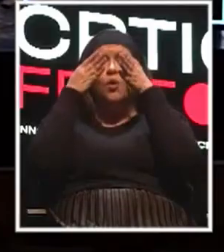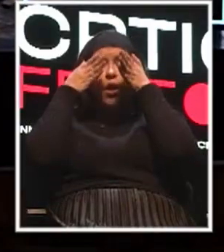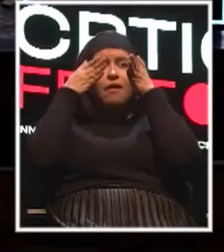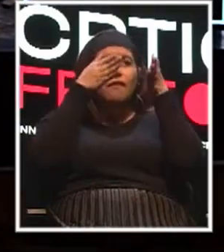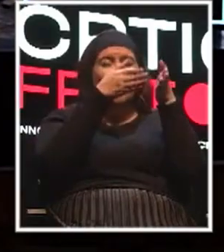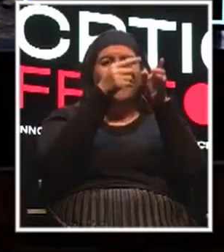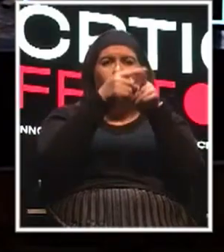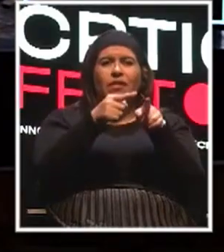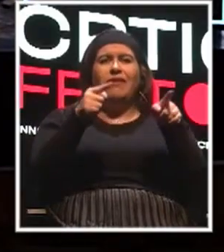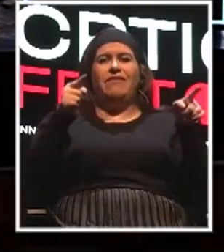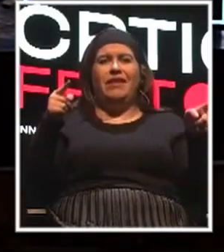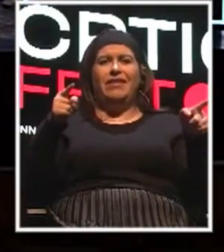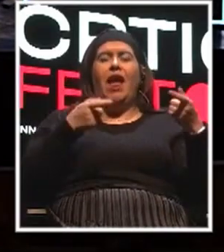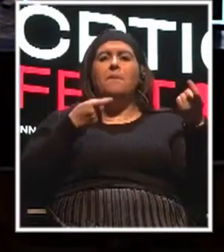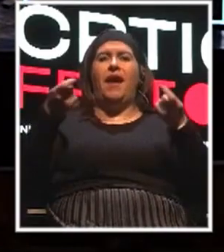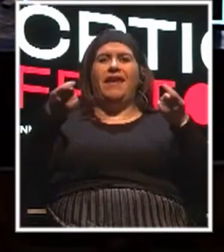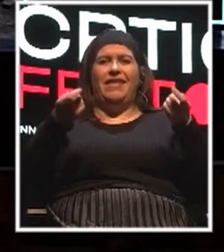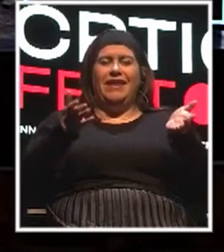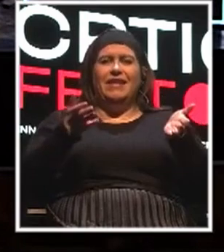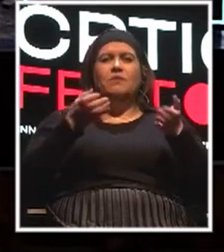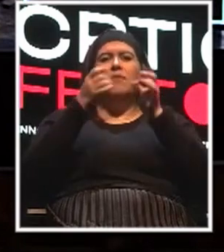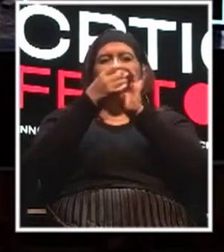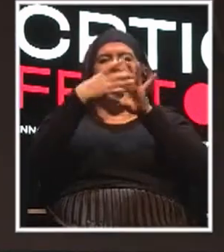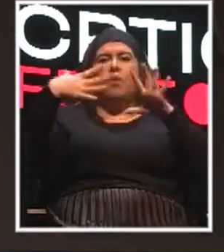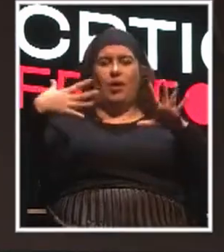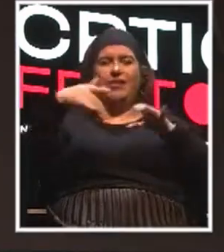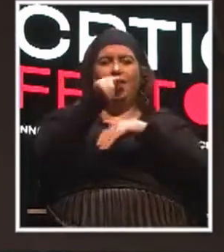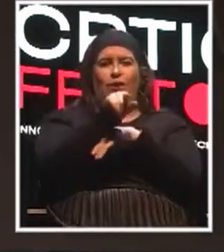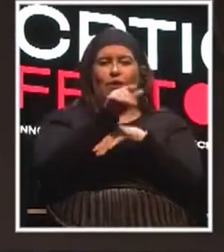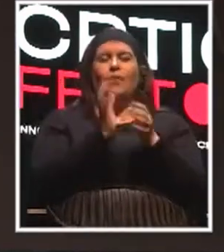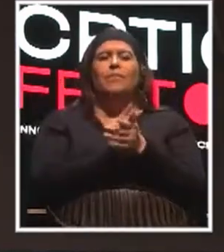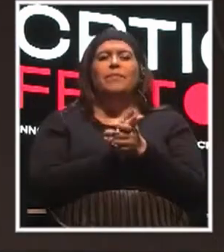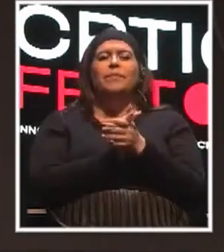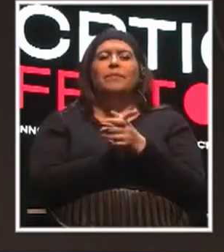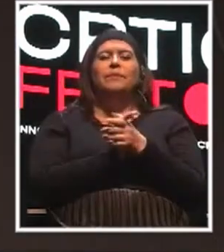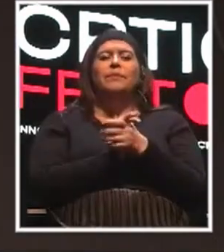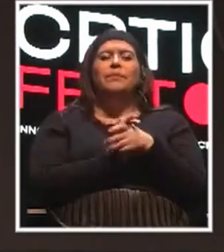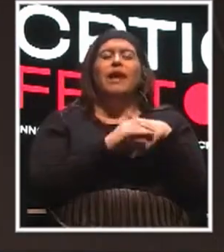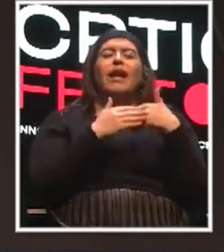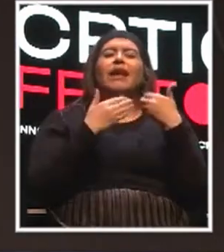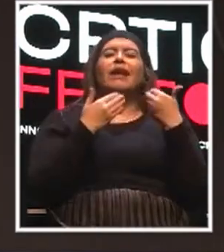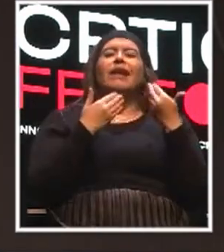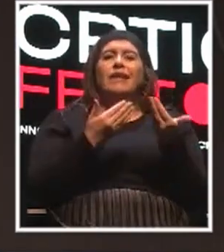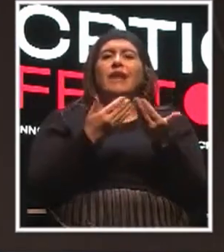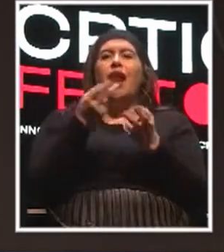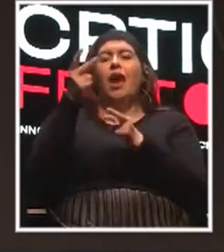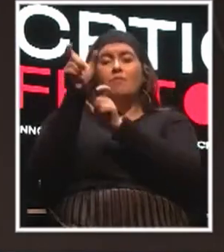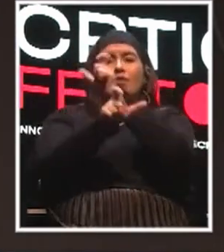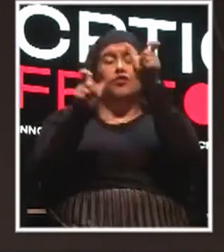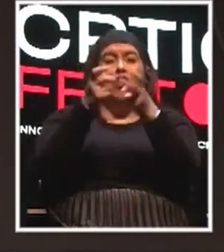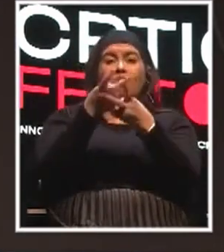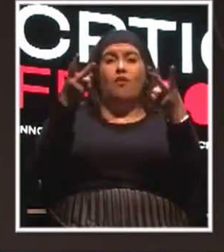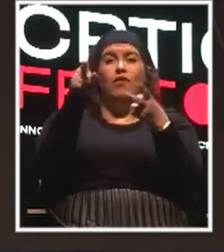like democratized, right? You crowdsource it, which is a really interesting idea. I don't think it's ever really